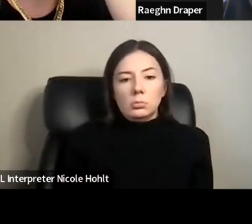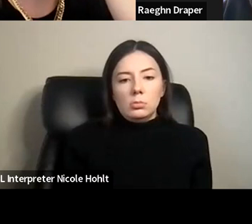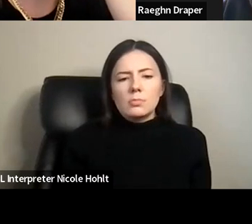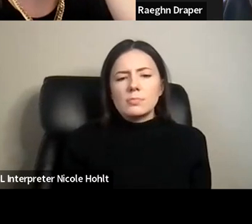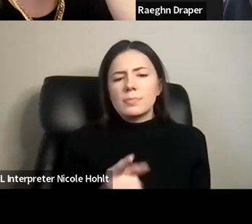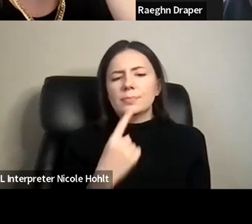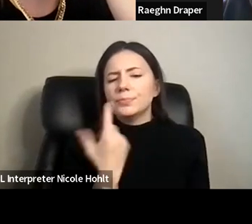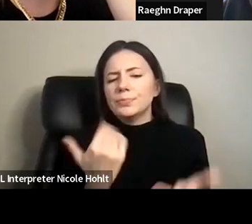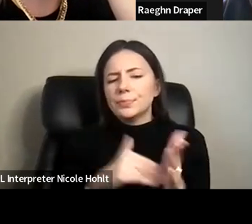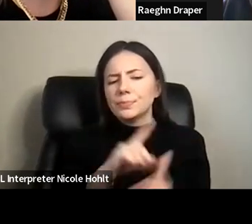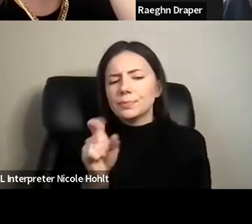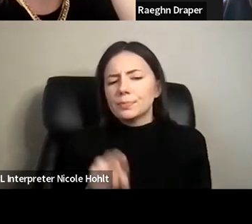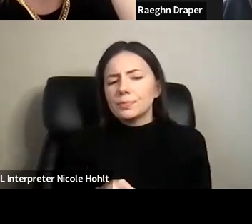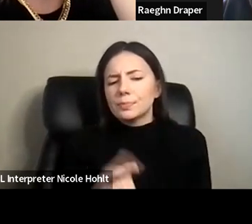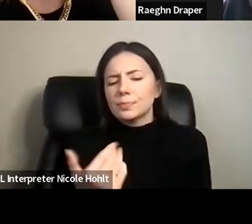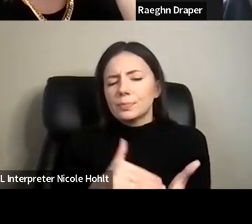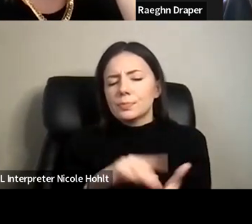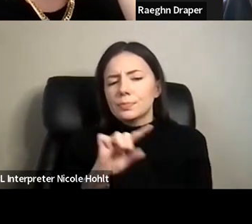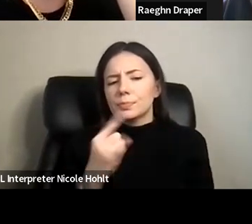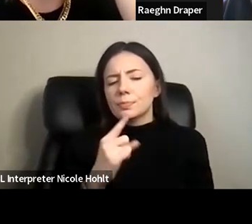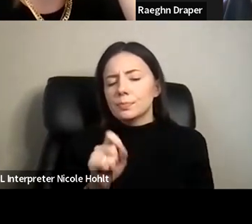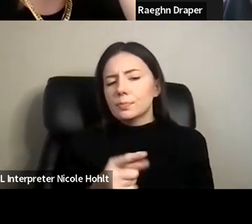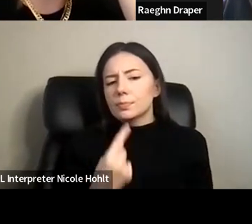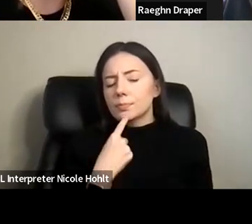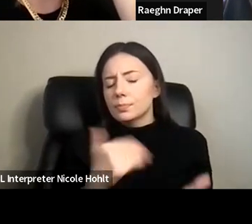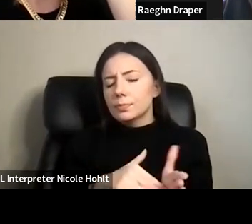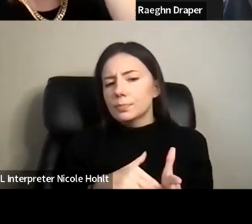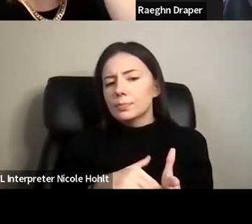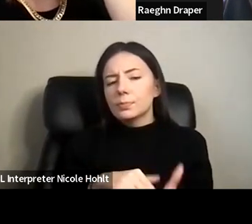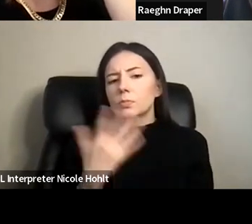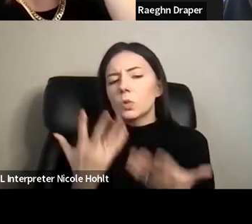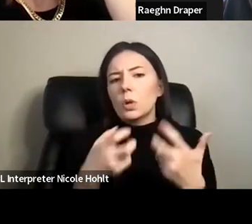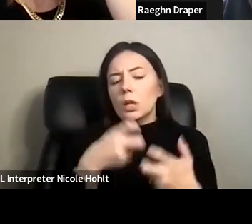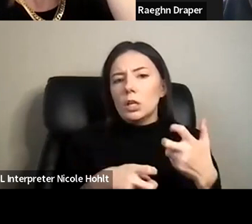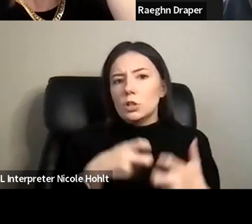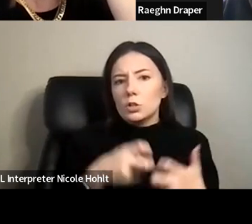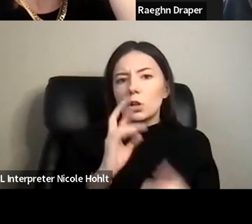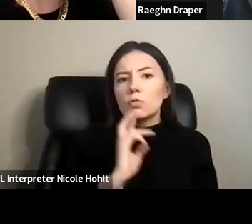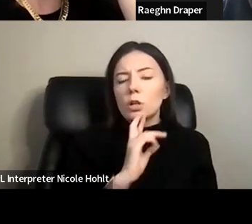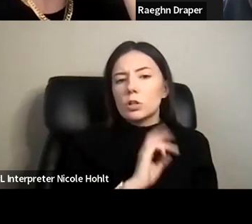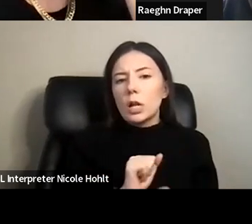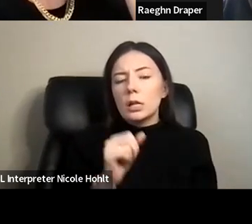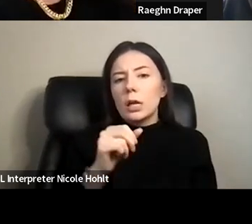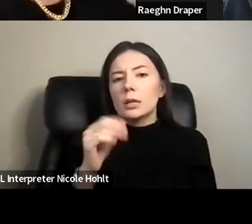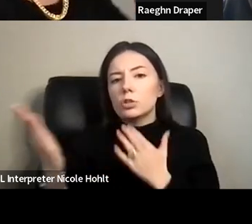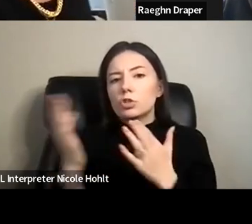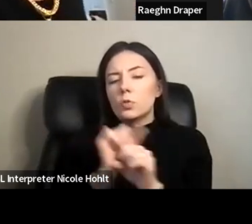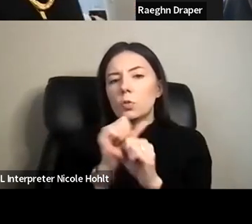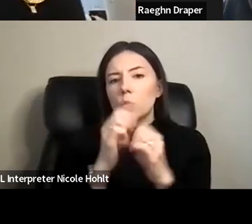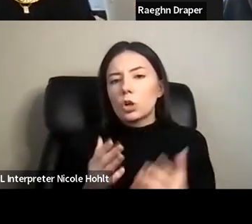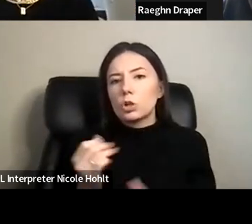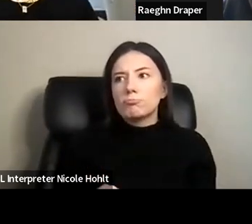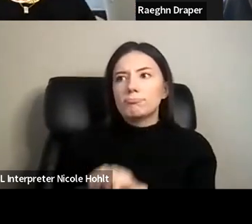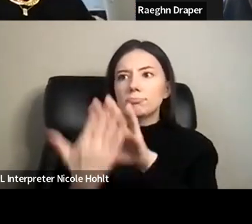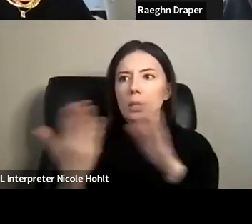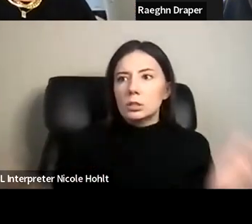Repeat that first question again. Sorry about that. What are the issues restaurants and hospitality workers face in Chicago and